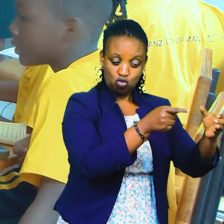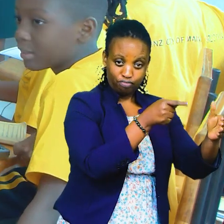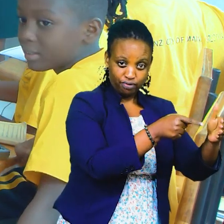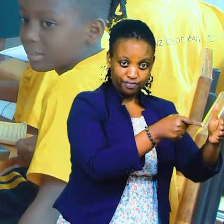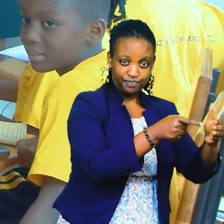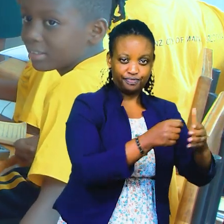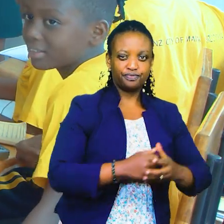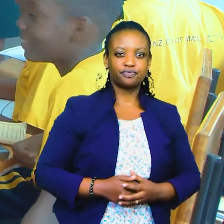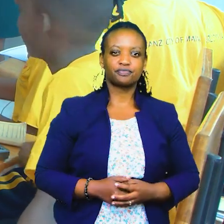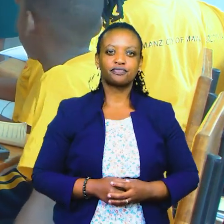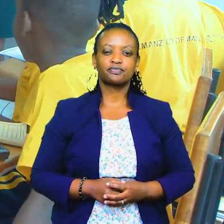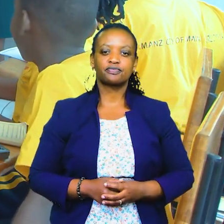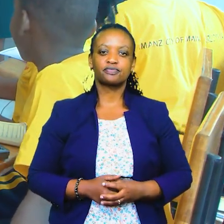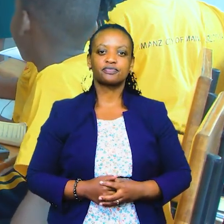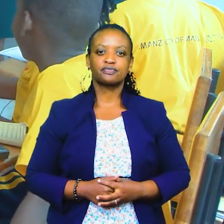This group